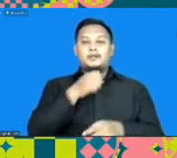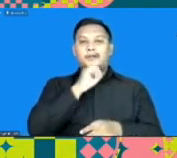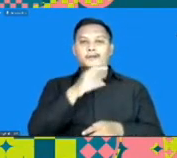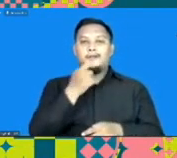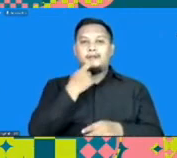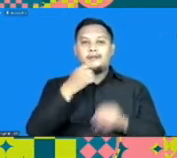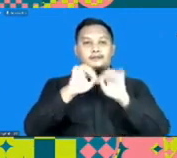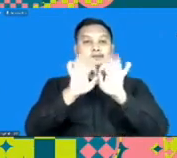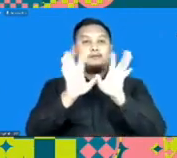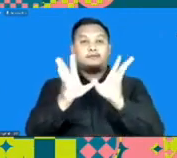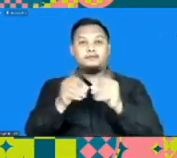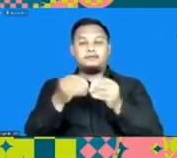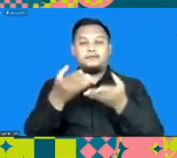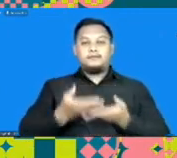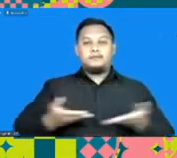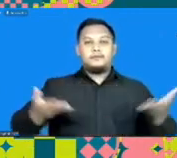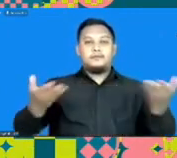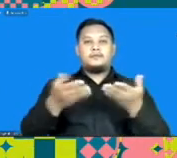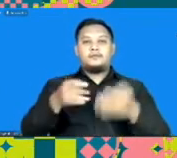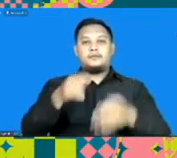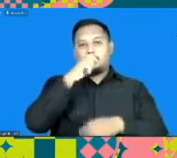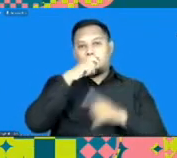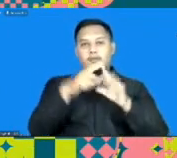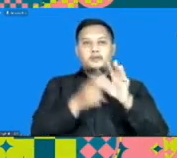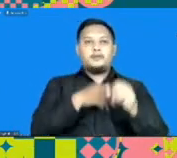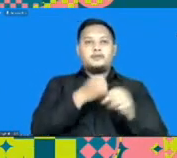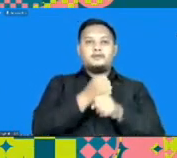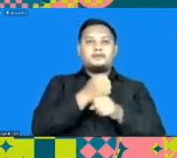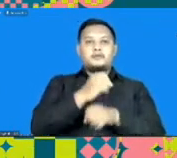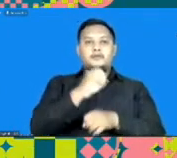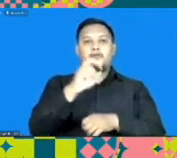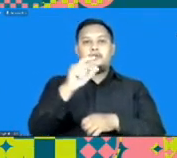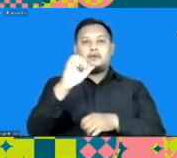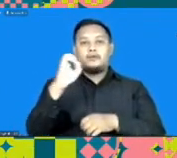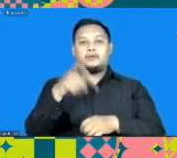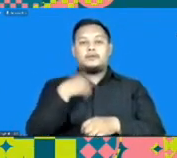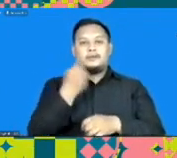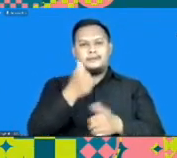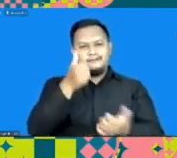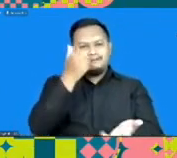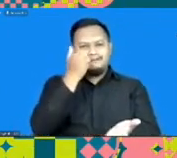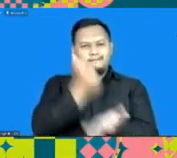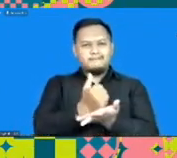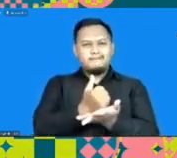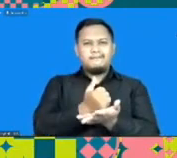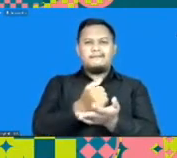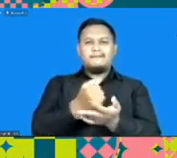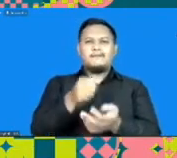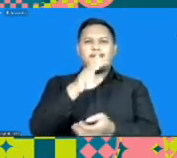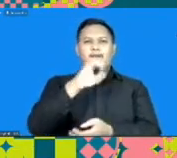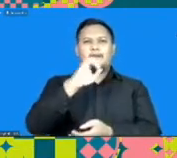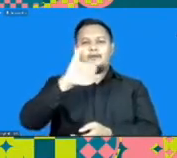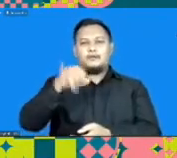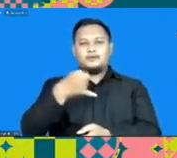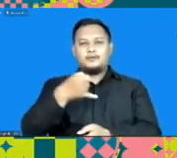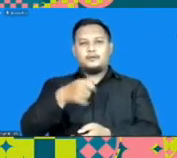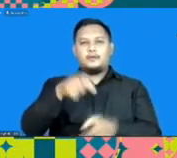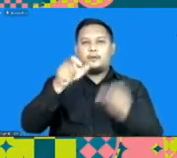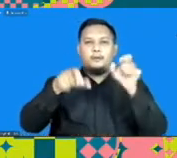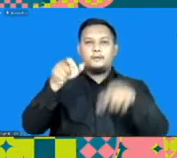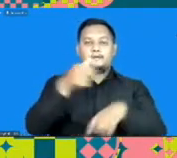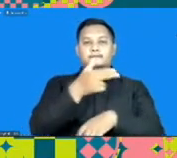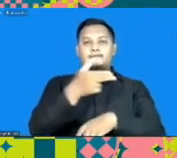looked at how can they make sure that 30 million people across Indonesia are indeed